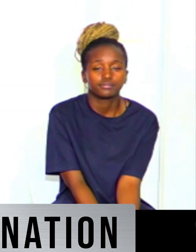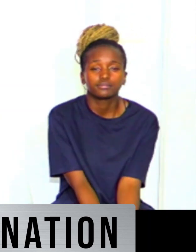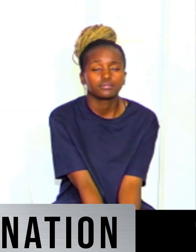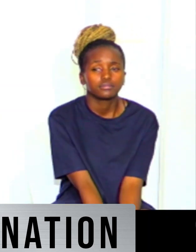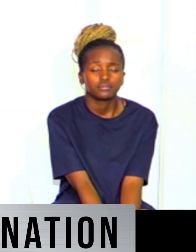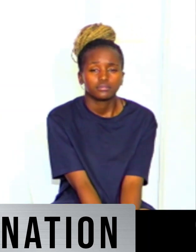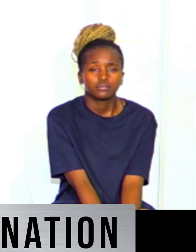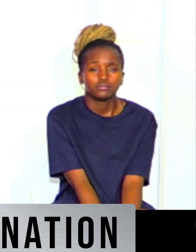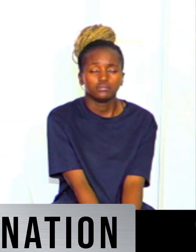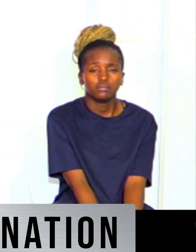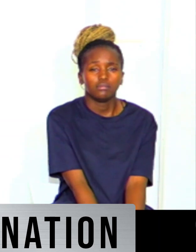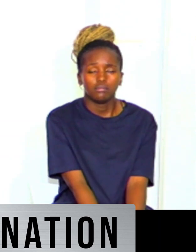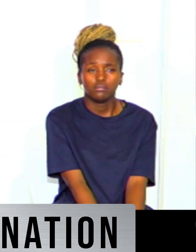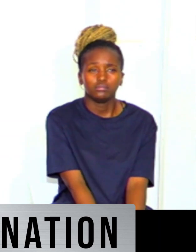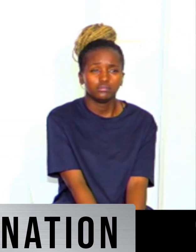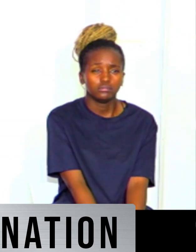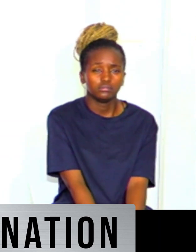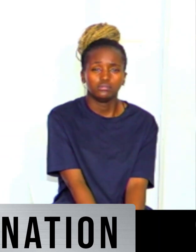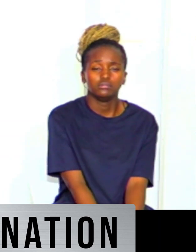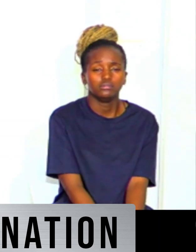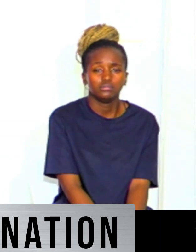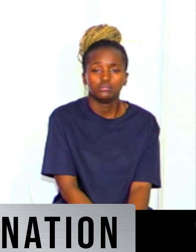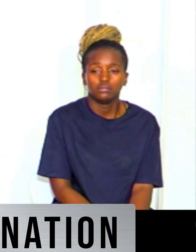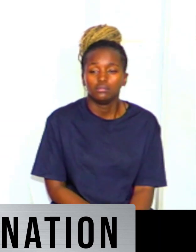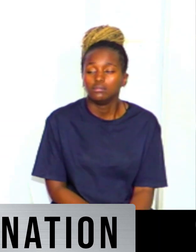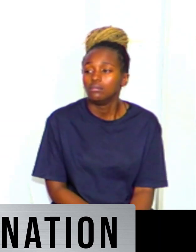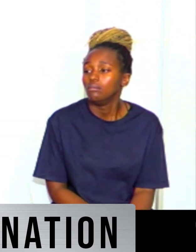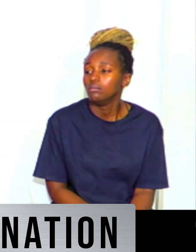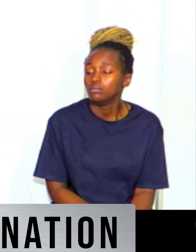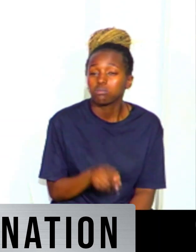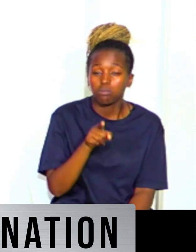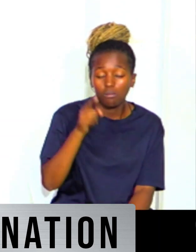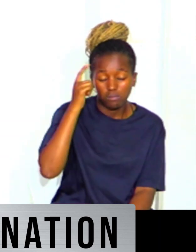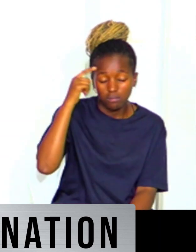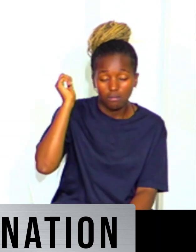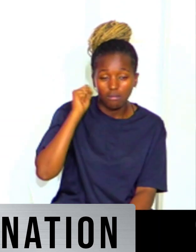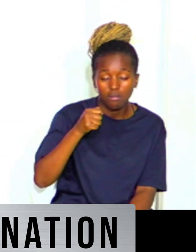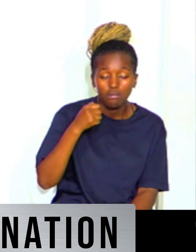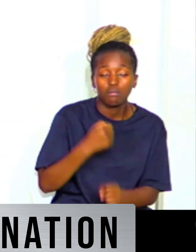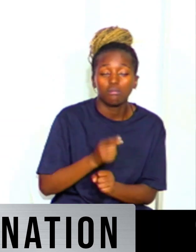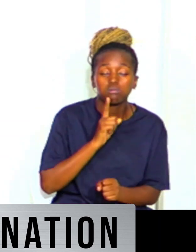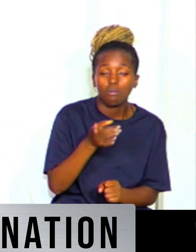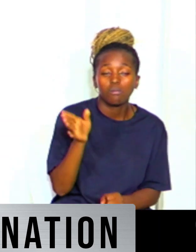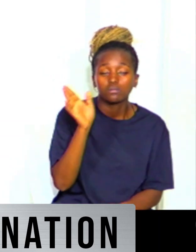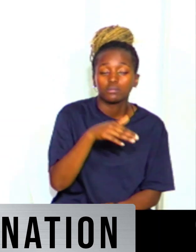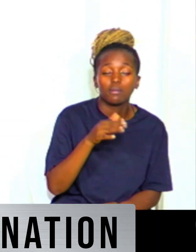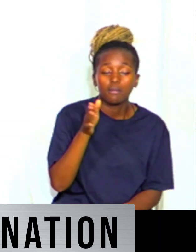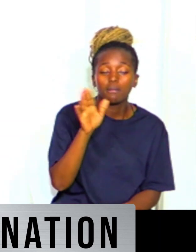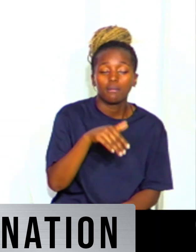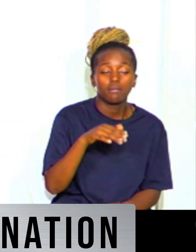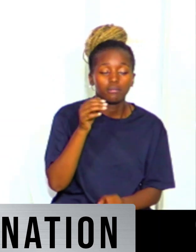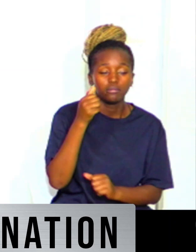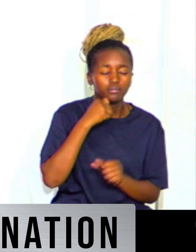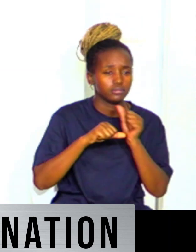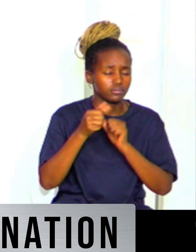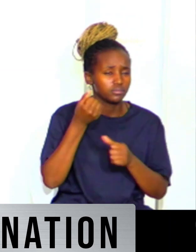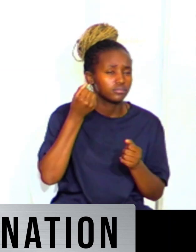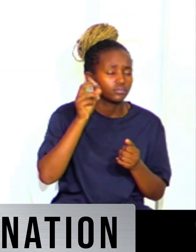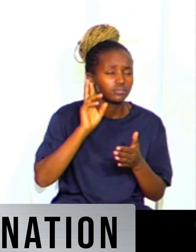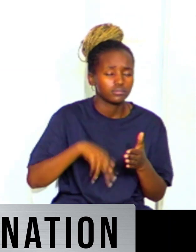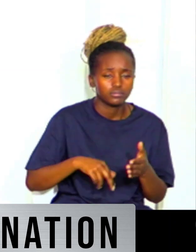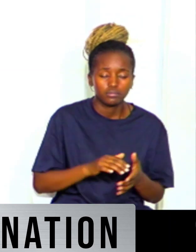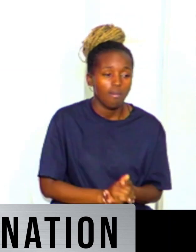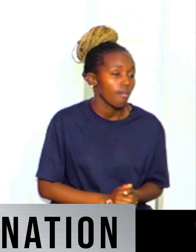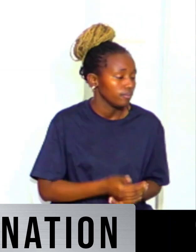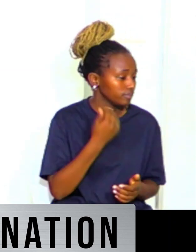Maybe we need to take these leaders back to action. Jeff. Yeah, I can applaud whatever that